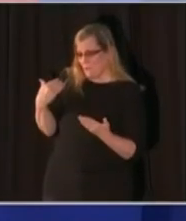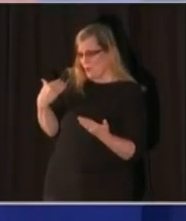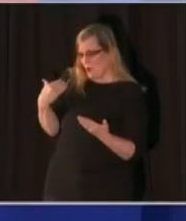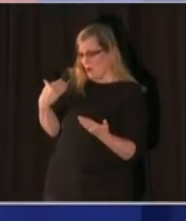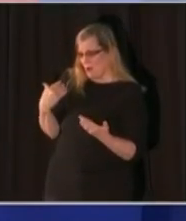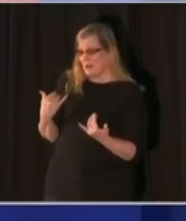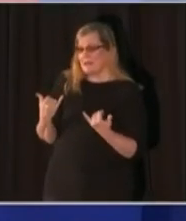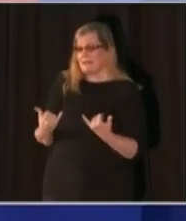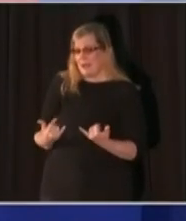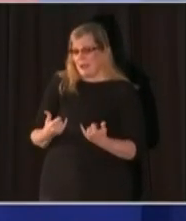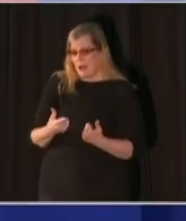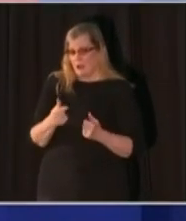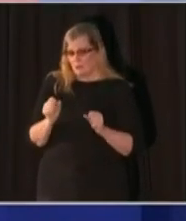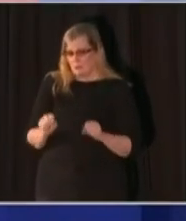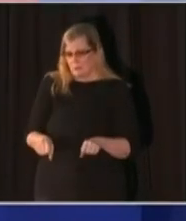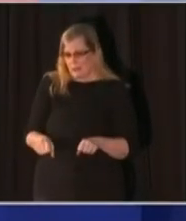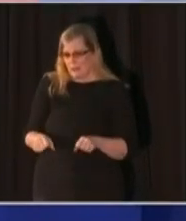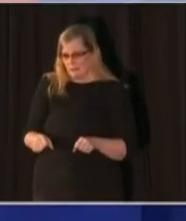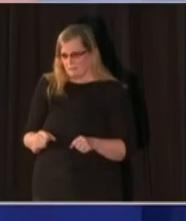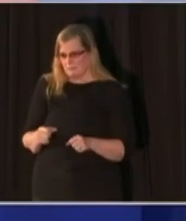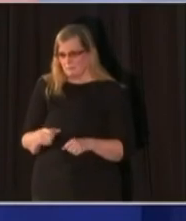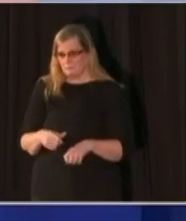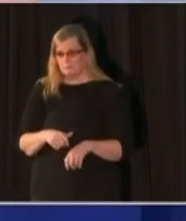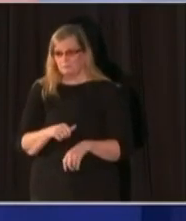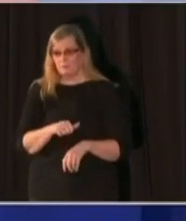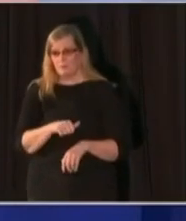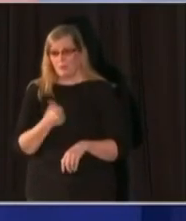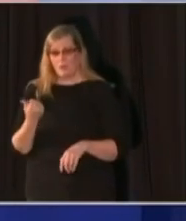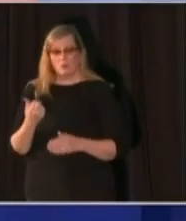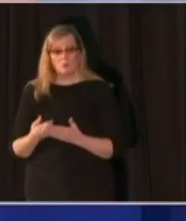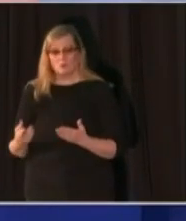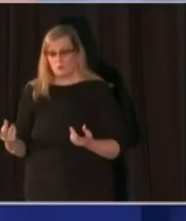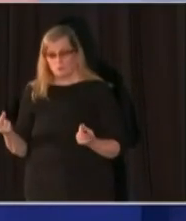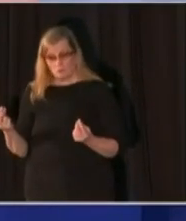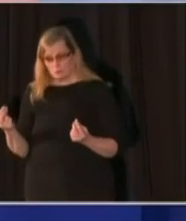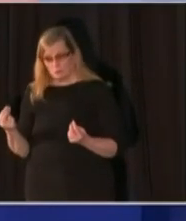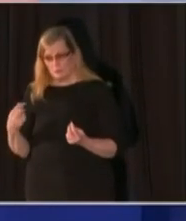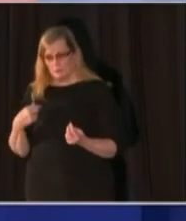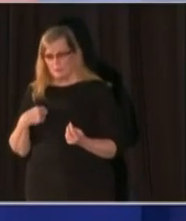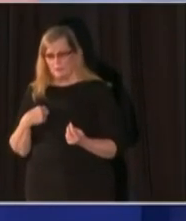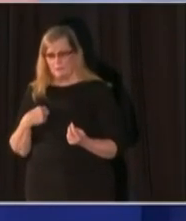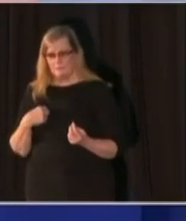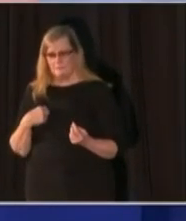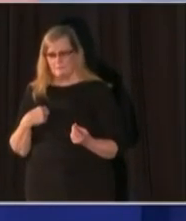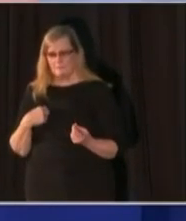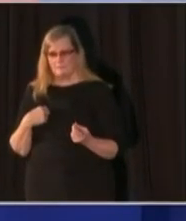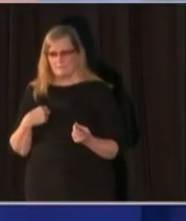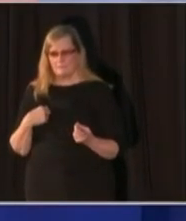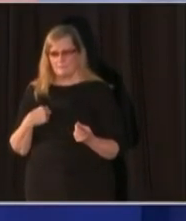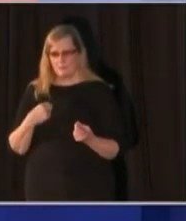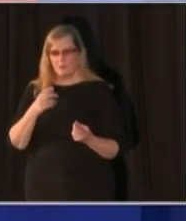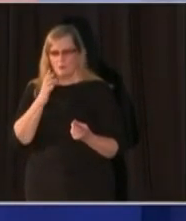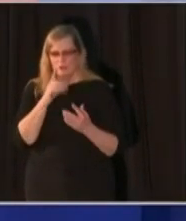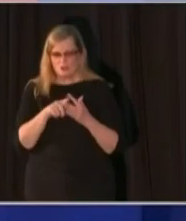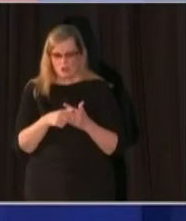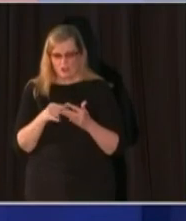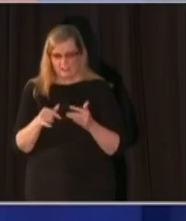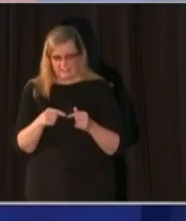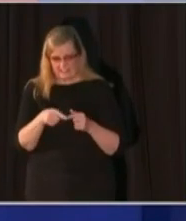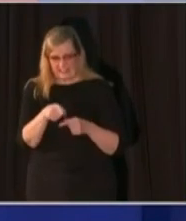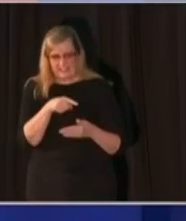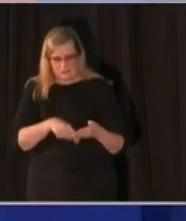share a couple of new resources that we will kick off next week. Starting early next week,